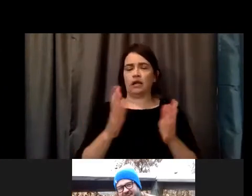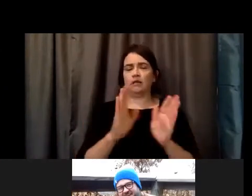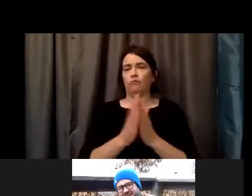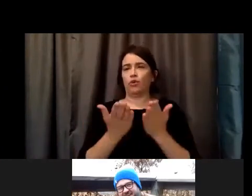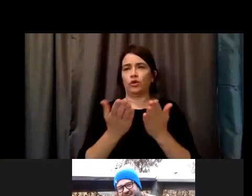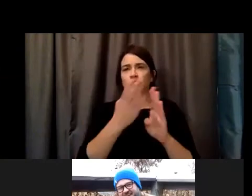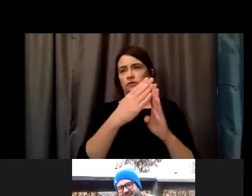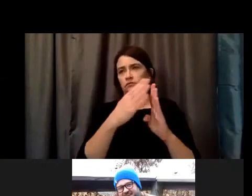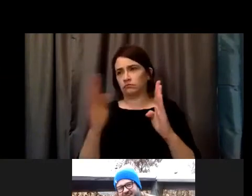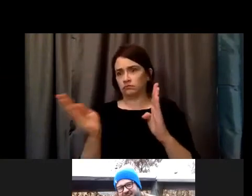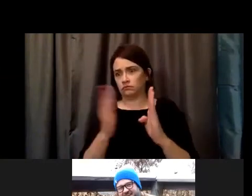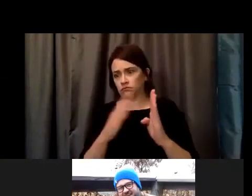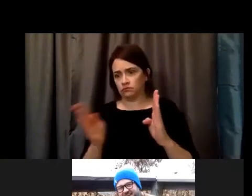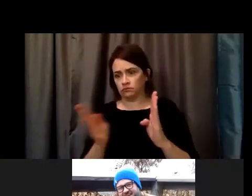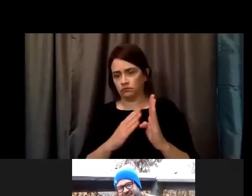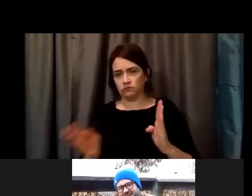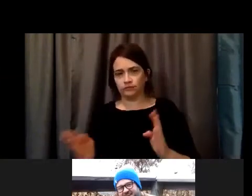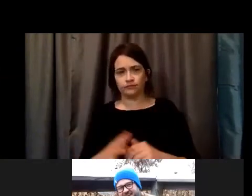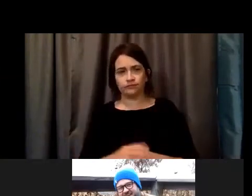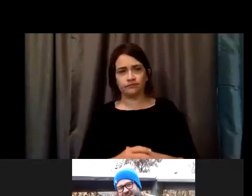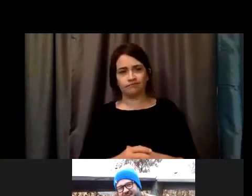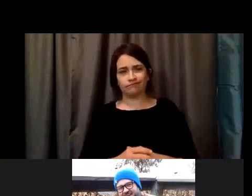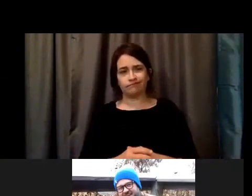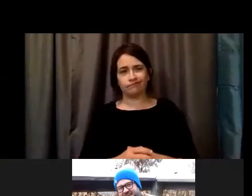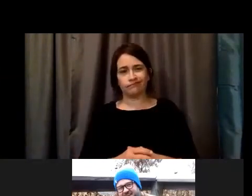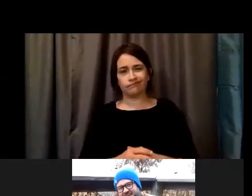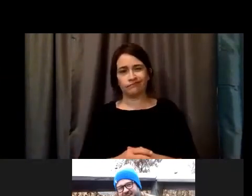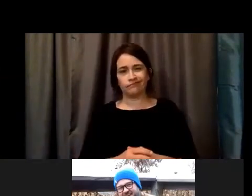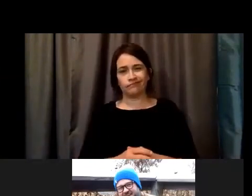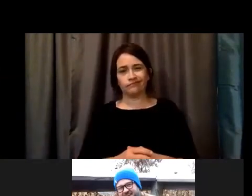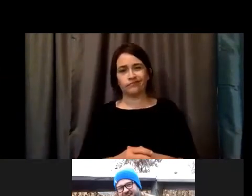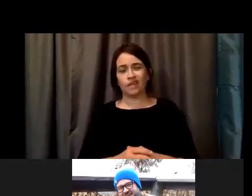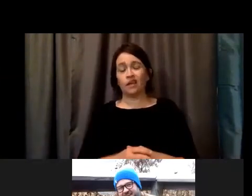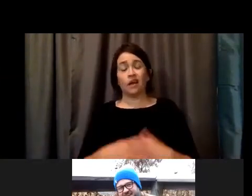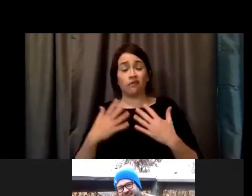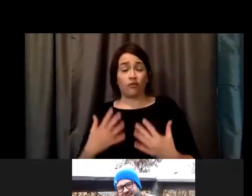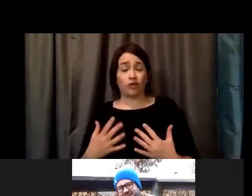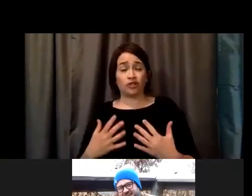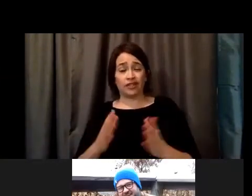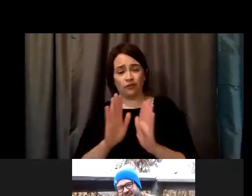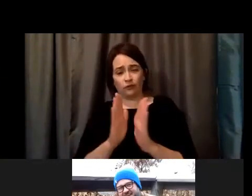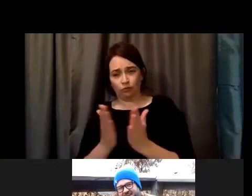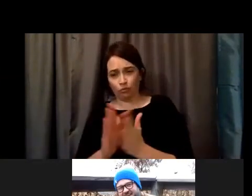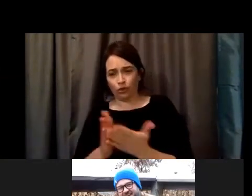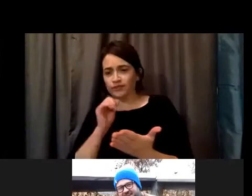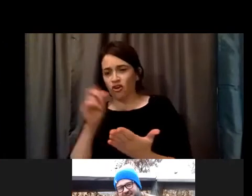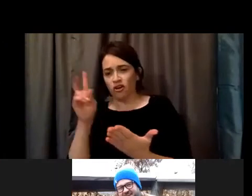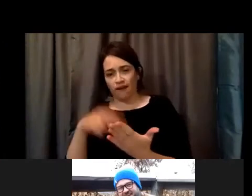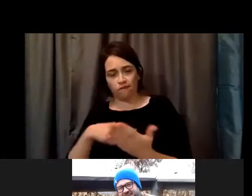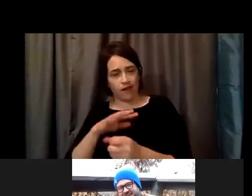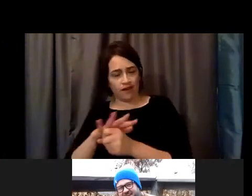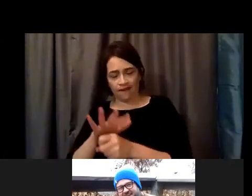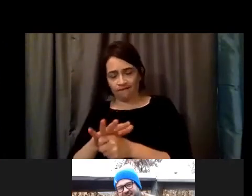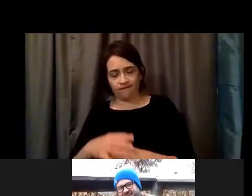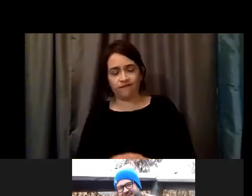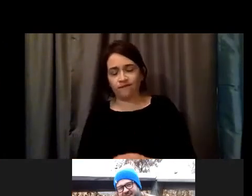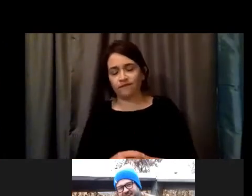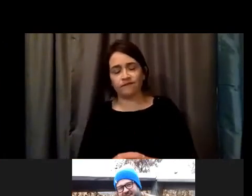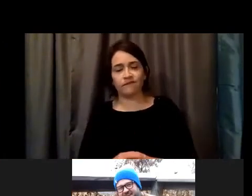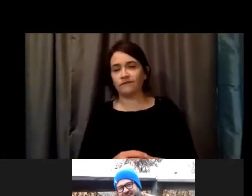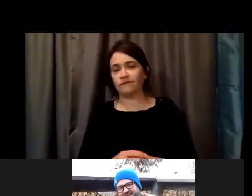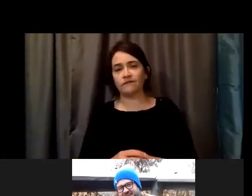that unfortunately don't get read enough, and I think one of